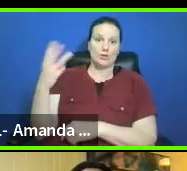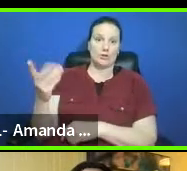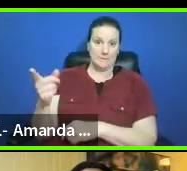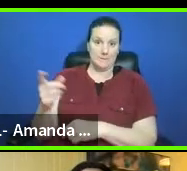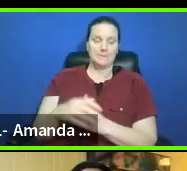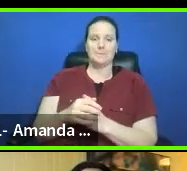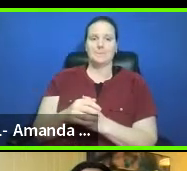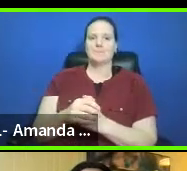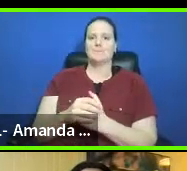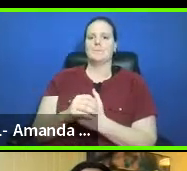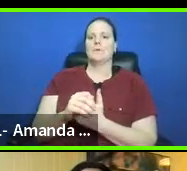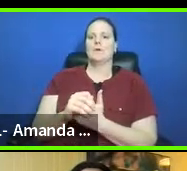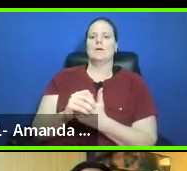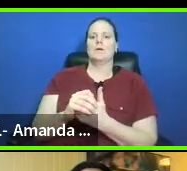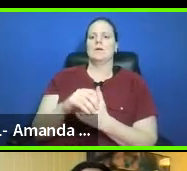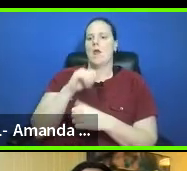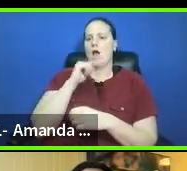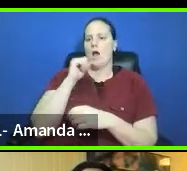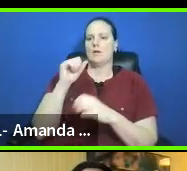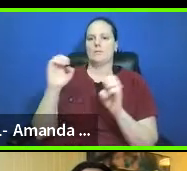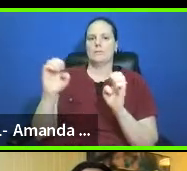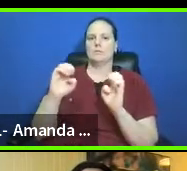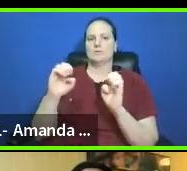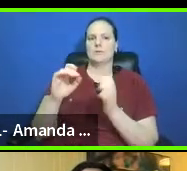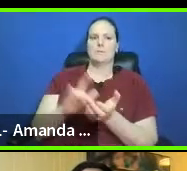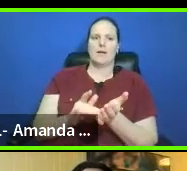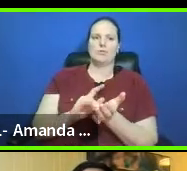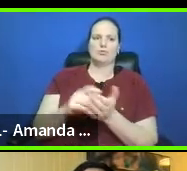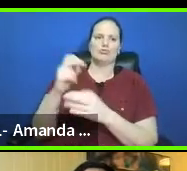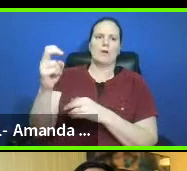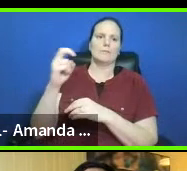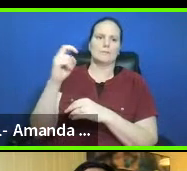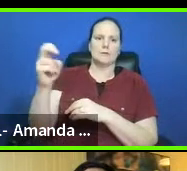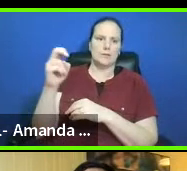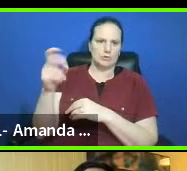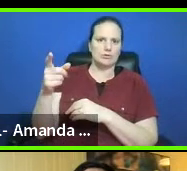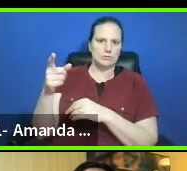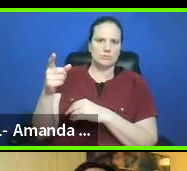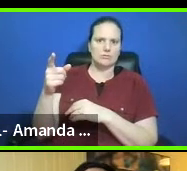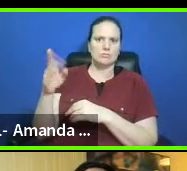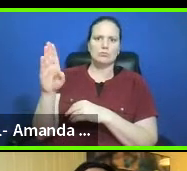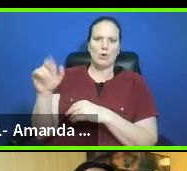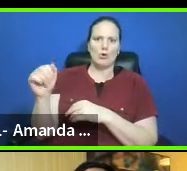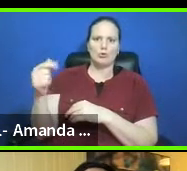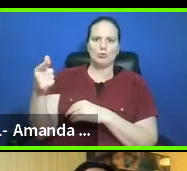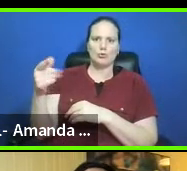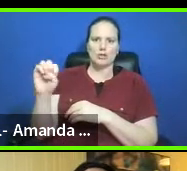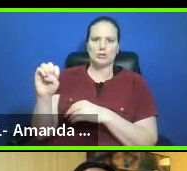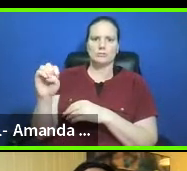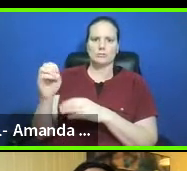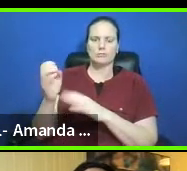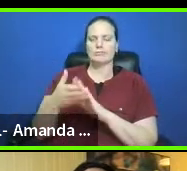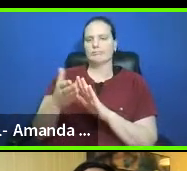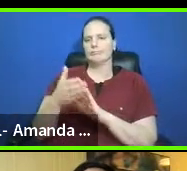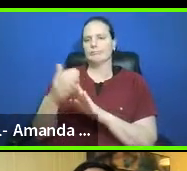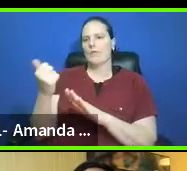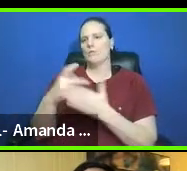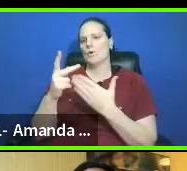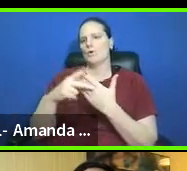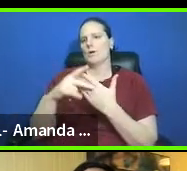Washington. We are a non-emergency medical transportation brokerage, and we run a couple of other